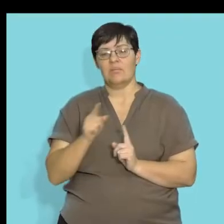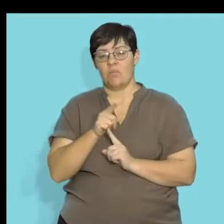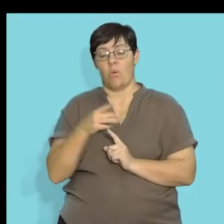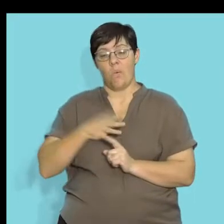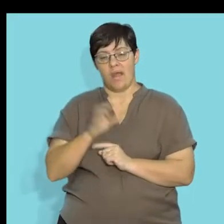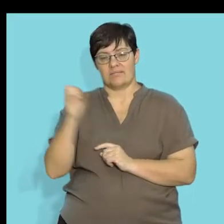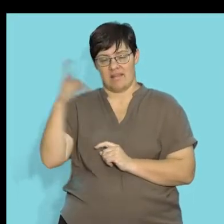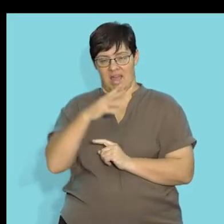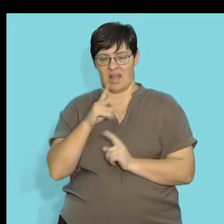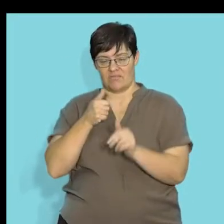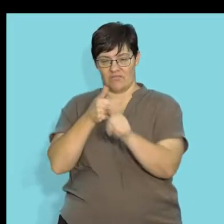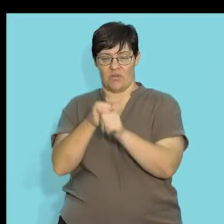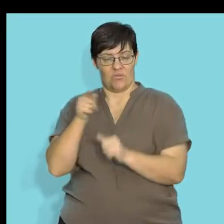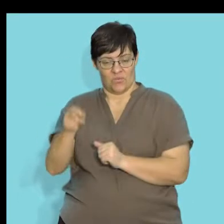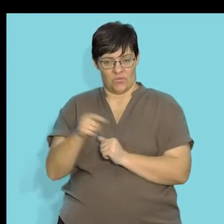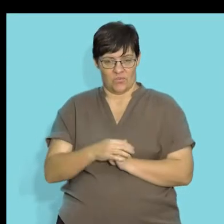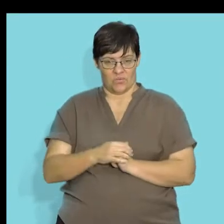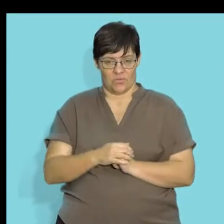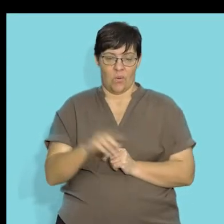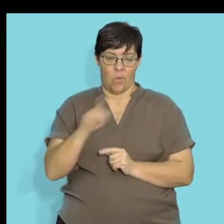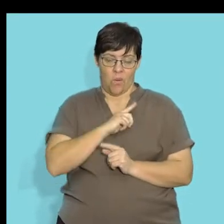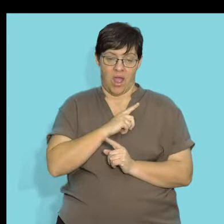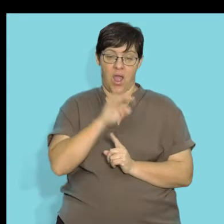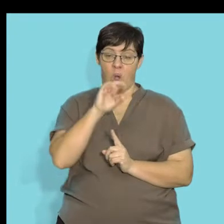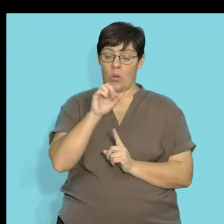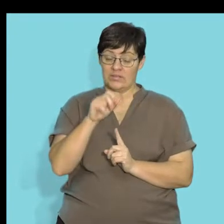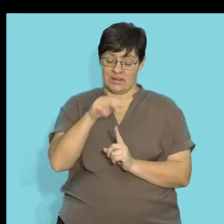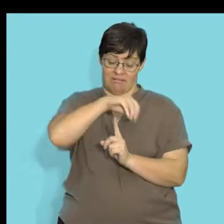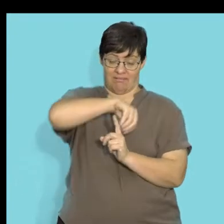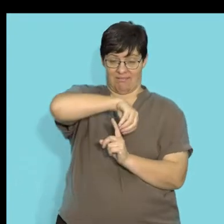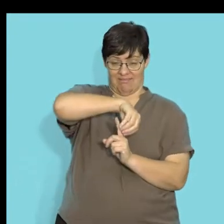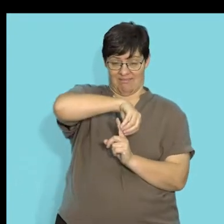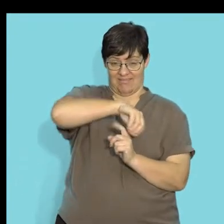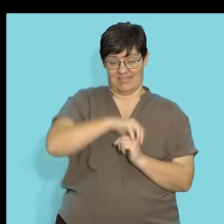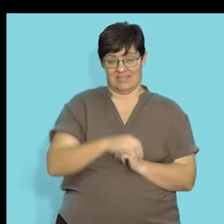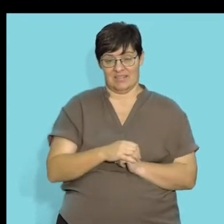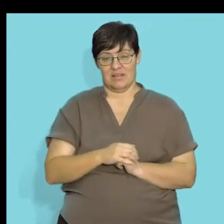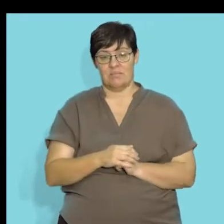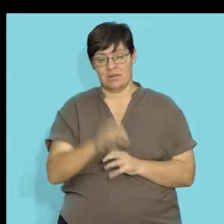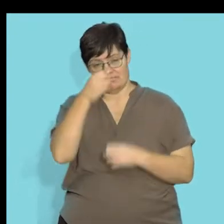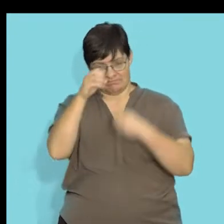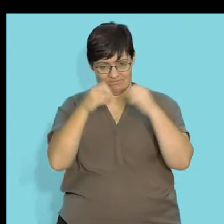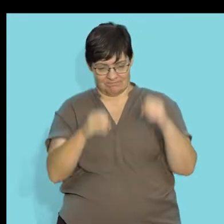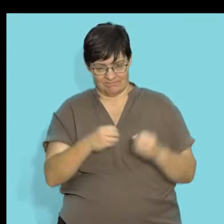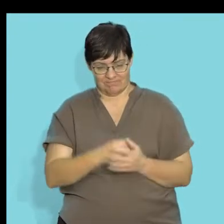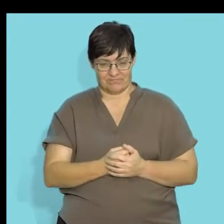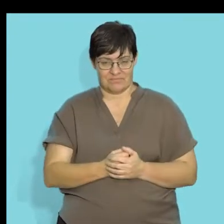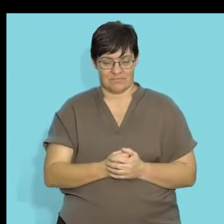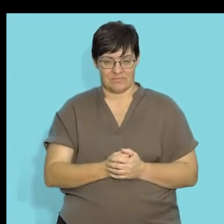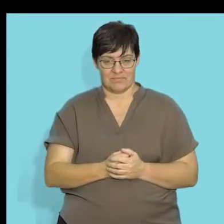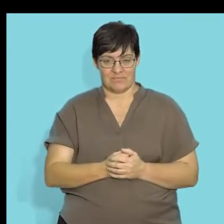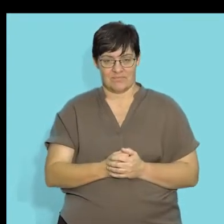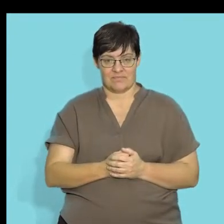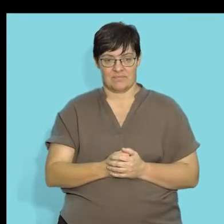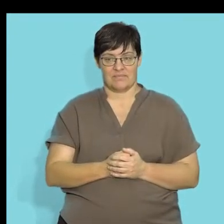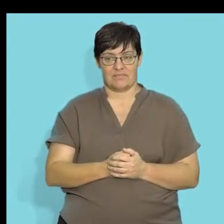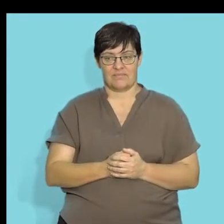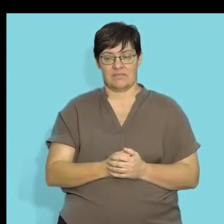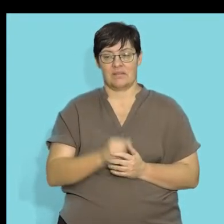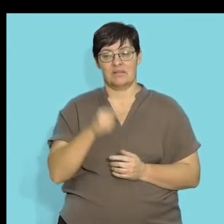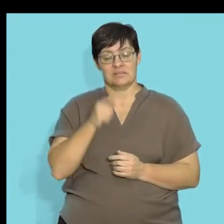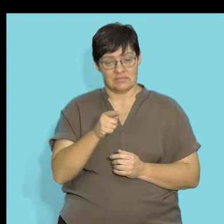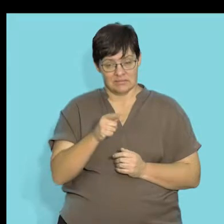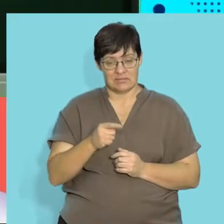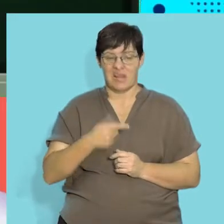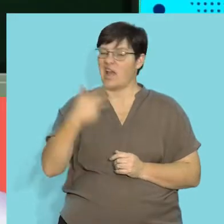towards the stimulus of light as the auxins accumulate here and stimulate cell division by mitosis in that area.